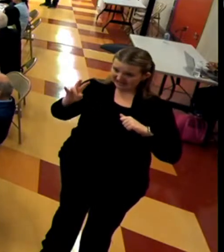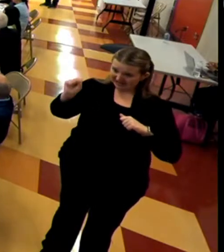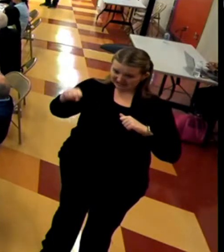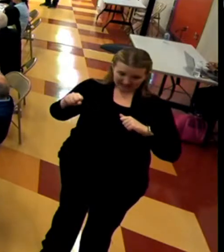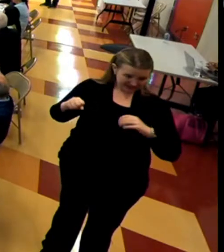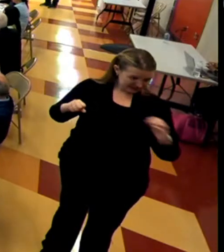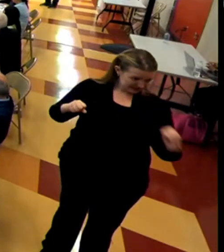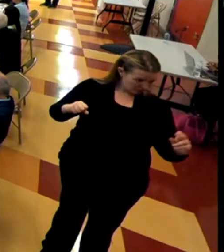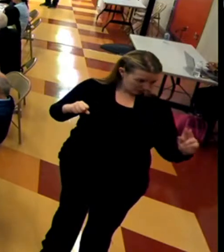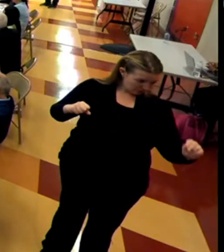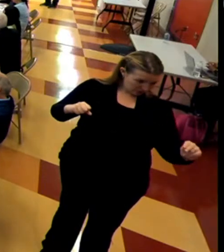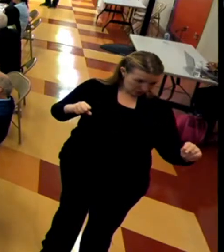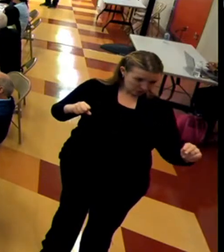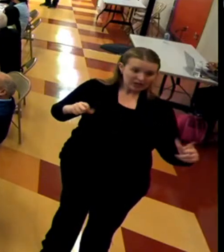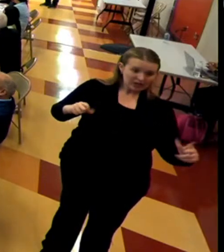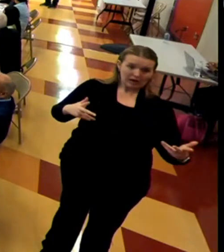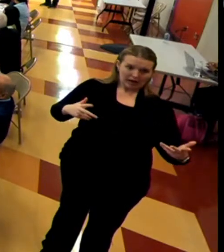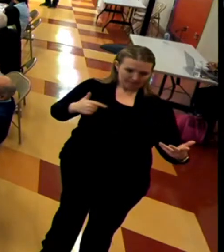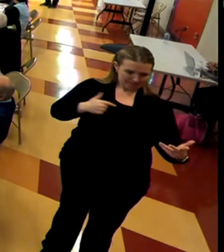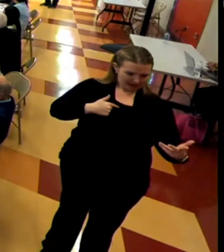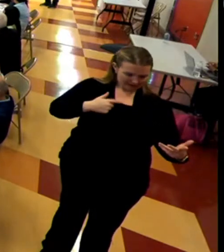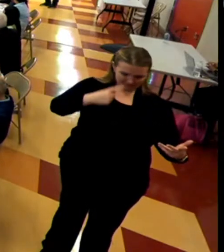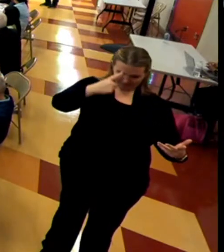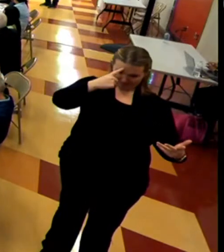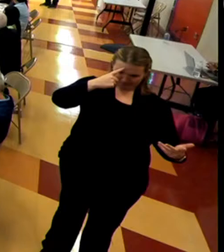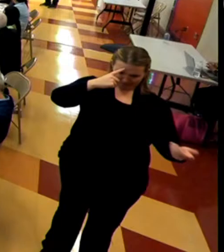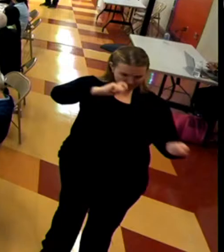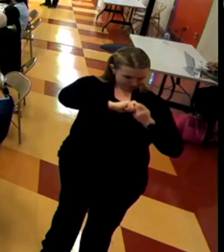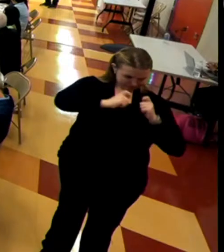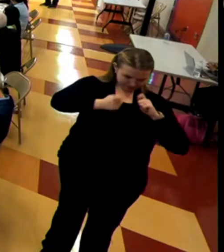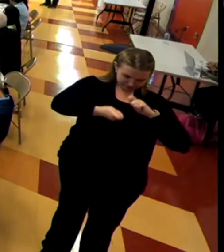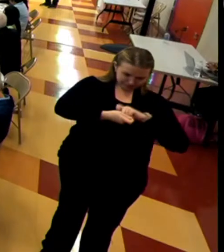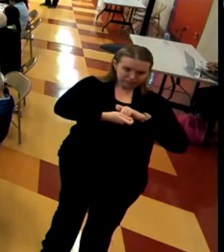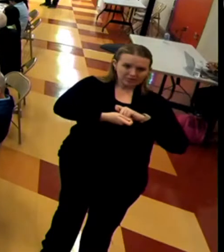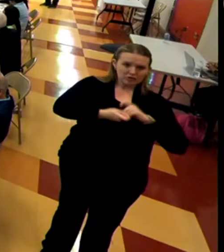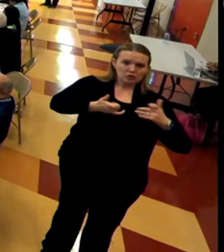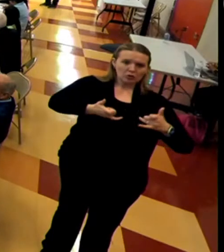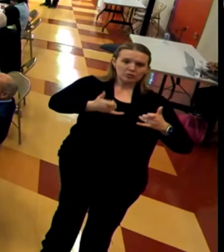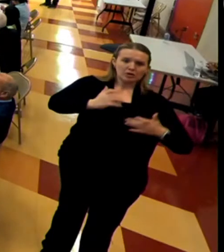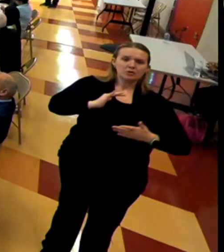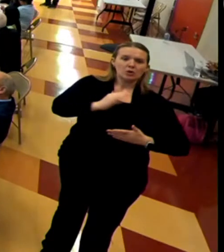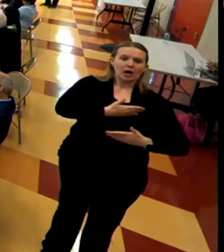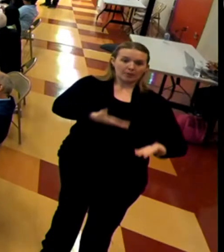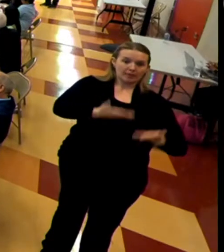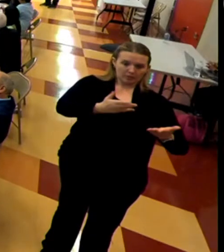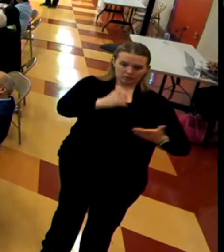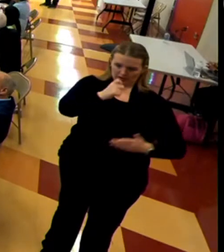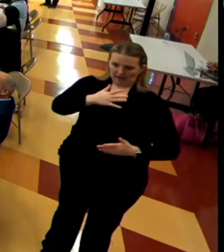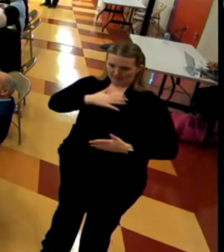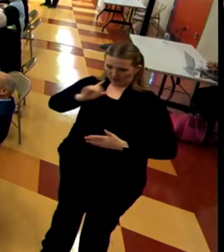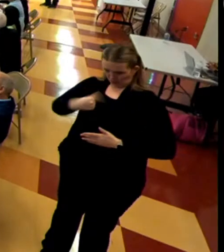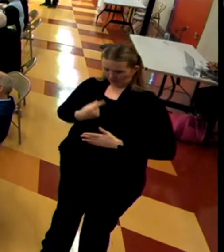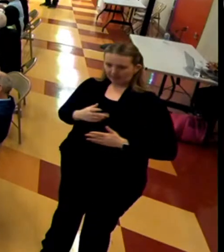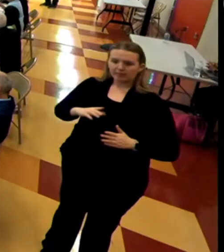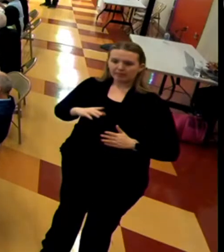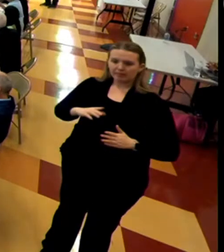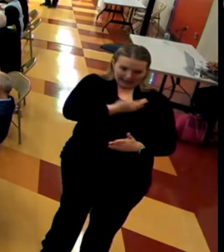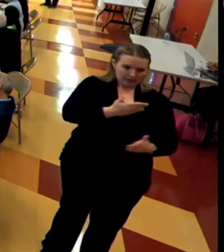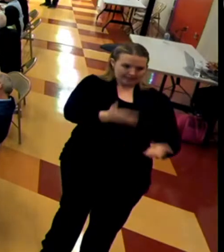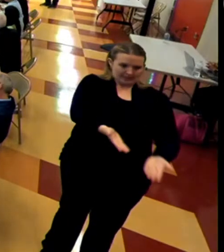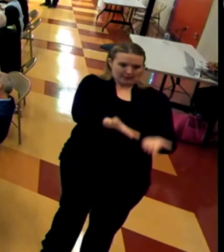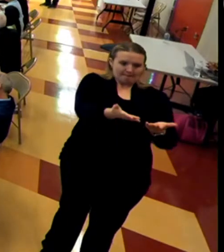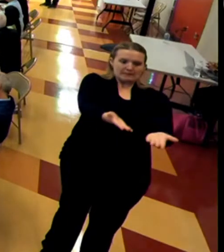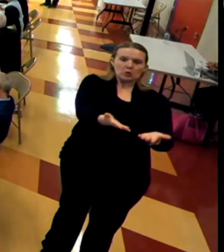And now, my proposal, or our proposal, not just mine,